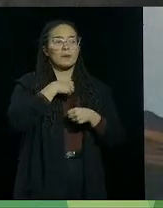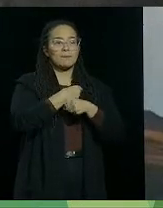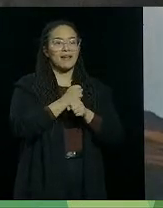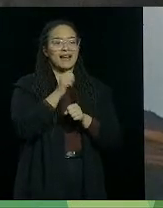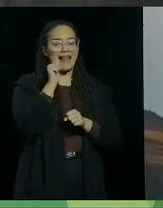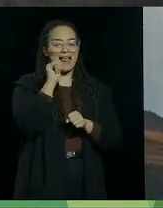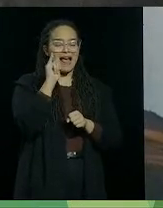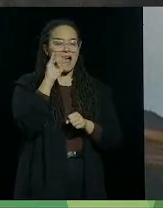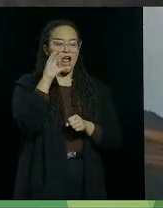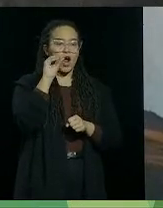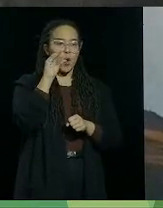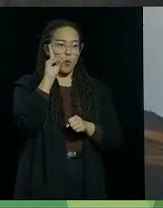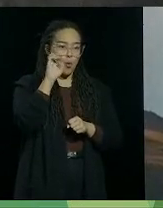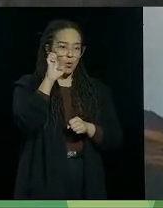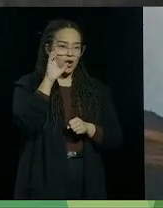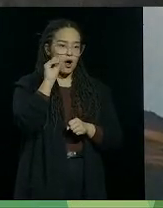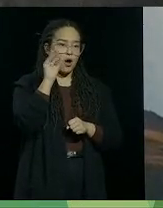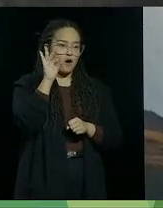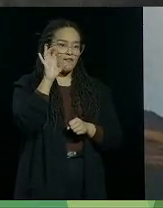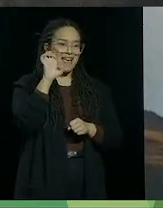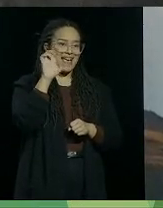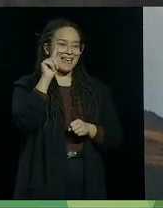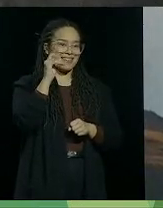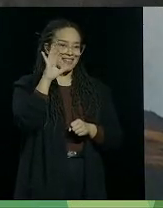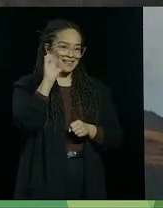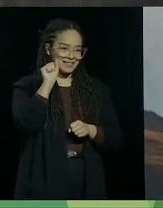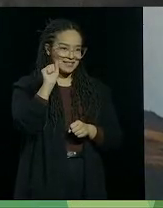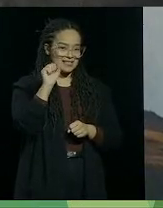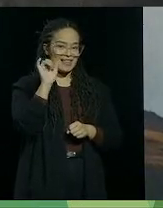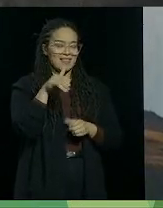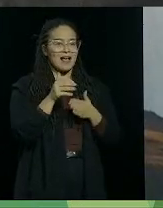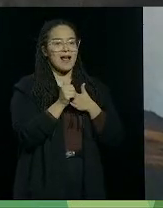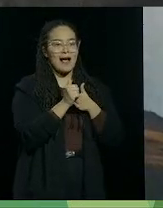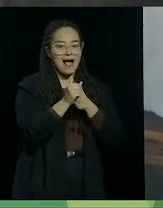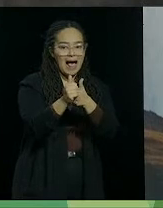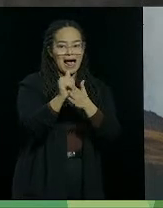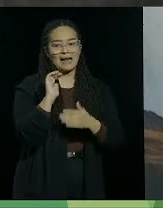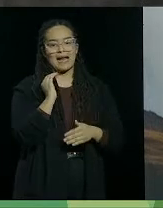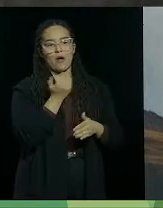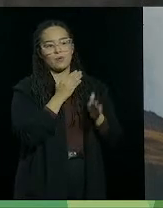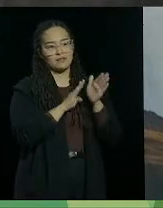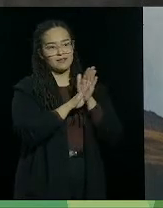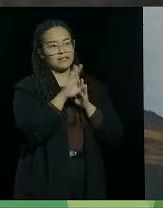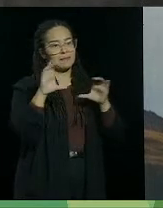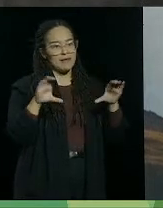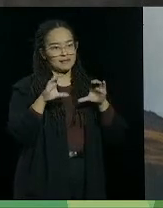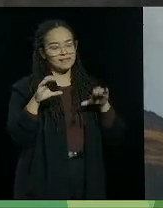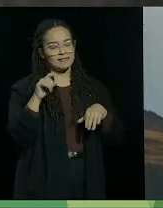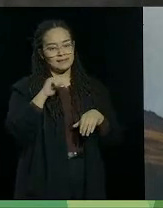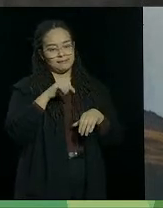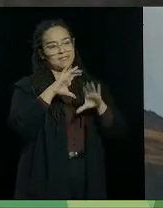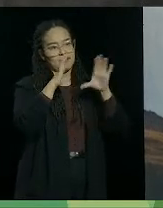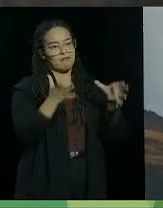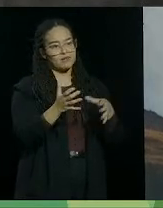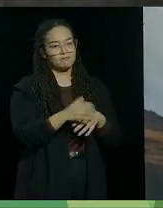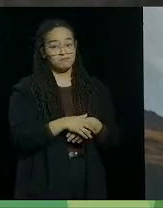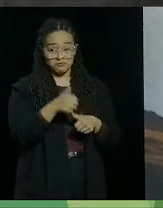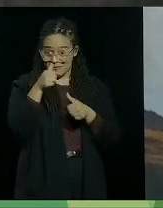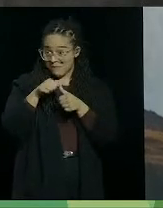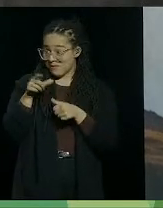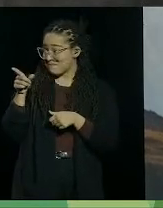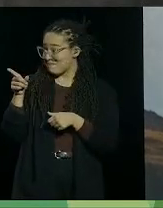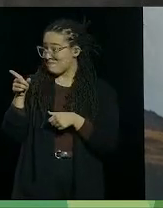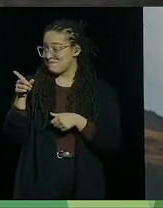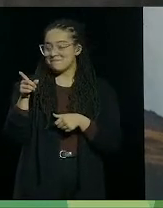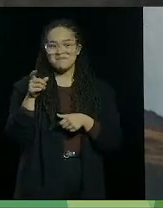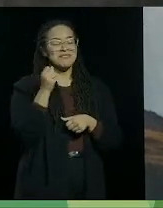our AI Code of Ethics, which guides all our development activities in this domain. Do you remember? I